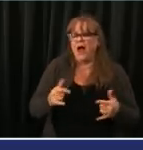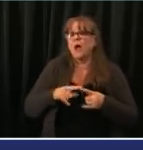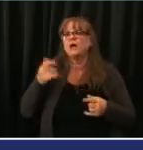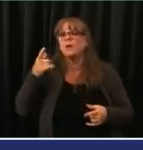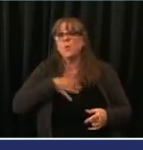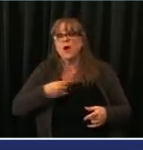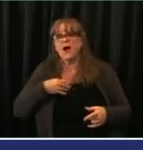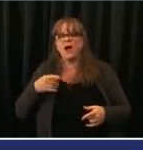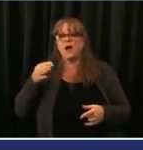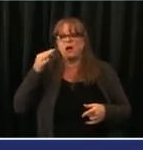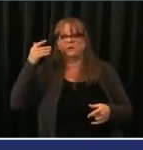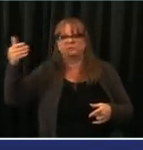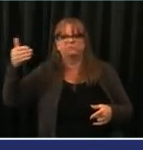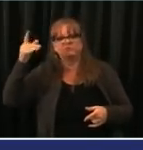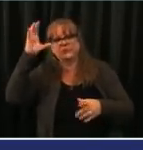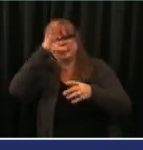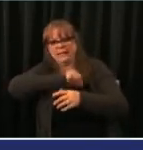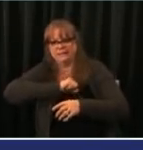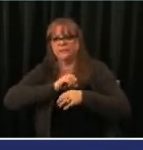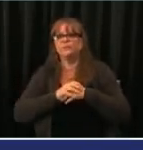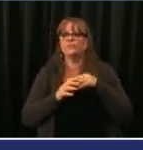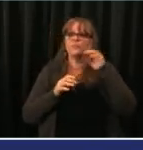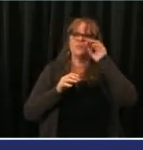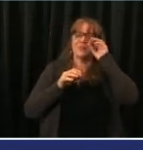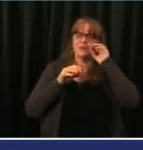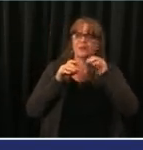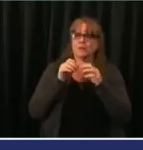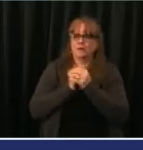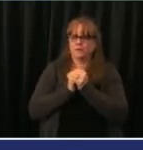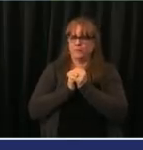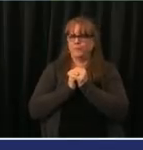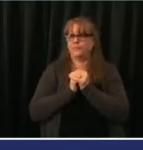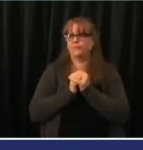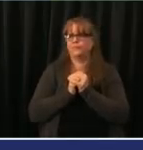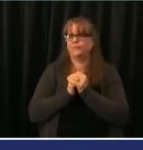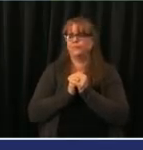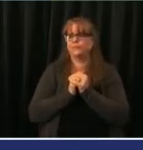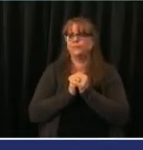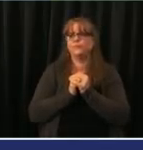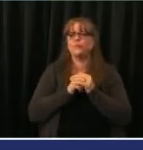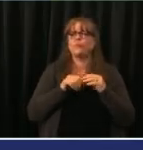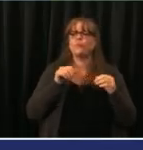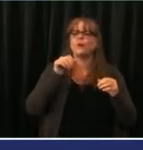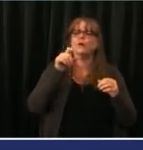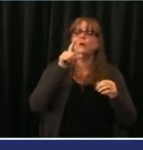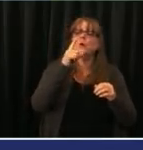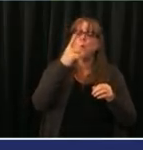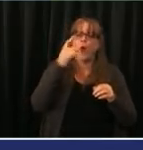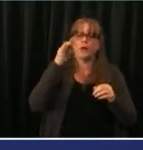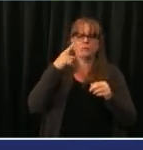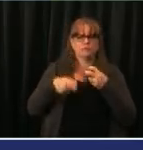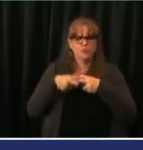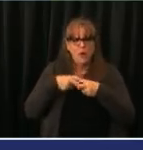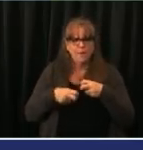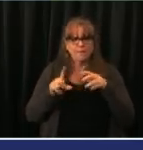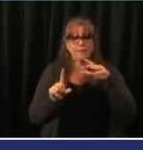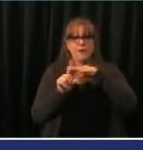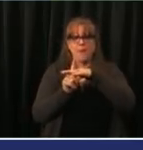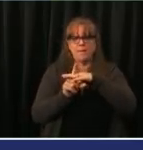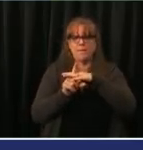of vaccines that we receive. The trouble that many other states have run into has been a very rigid vaccination system, meaning they